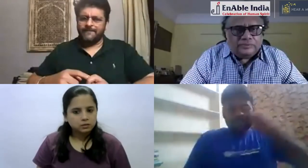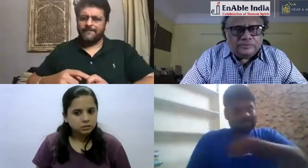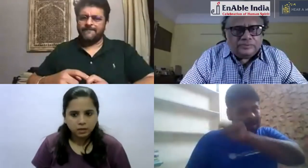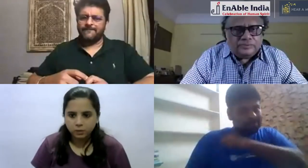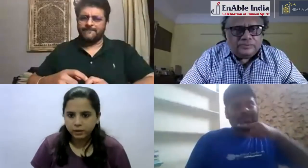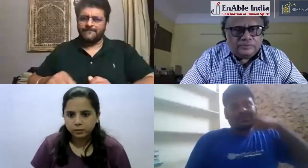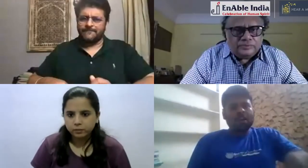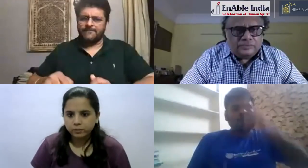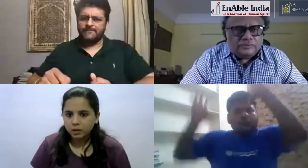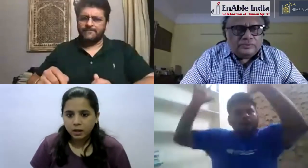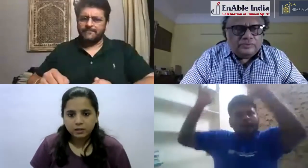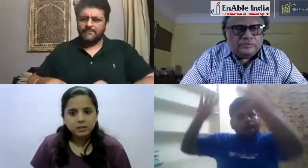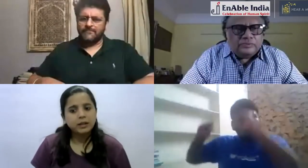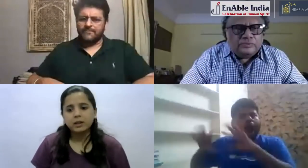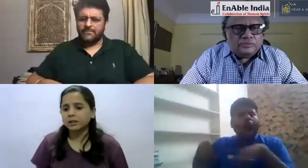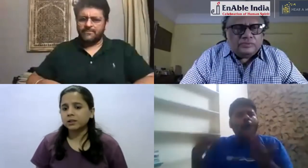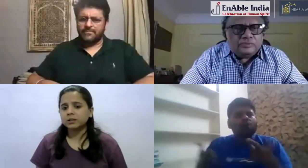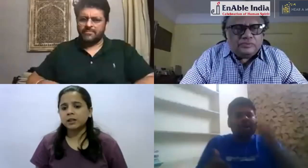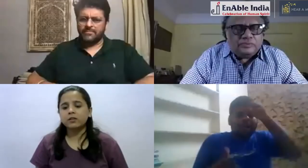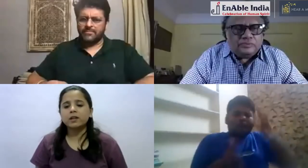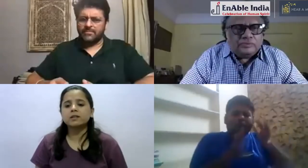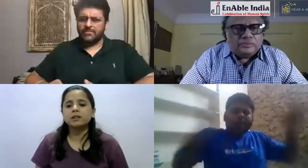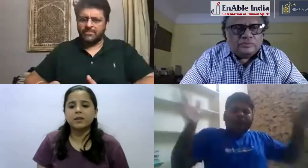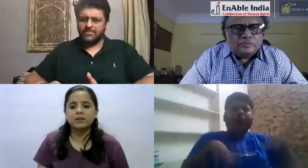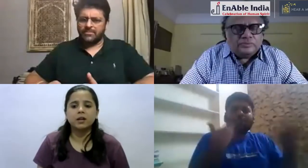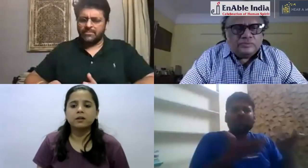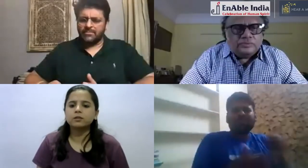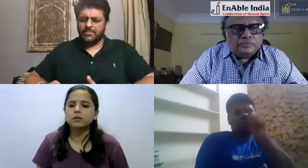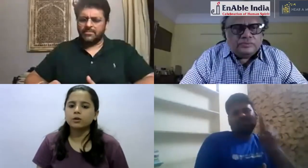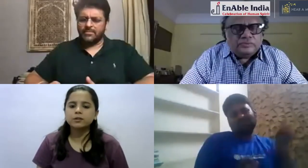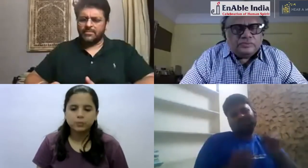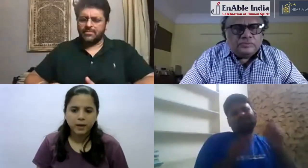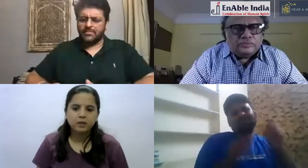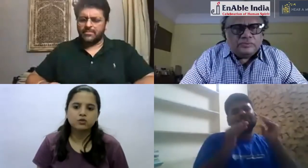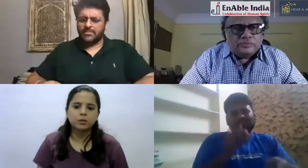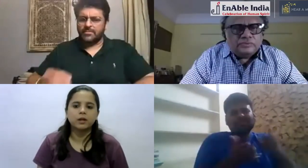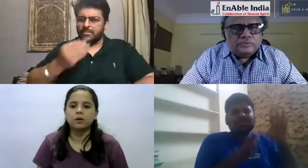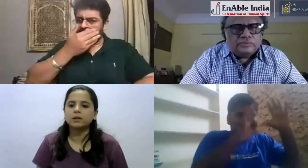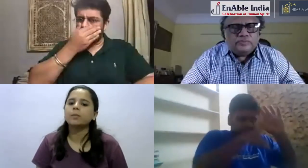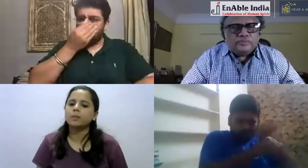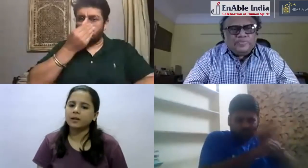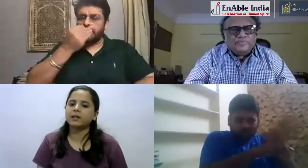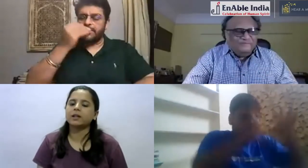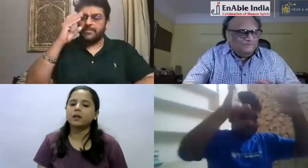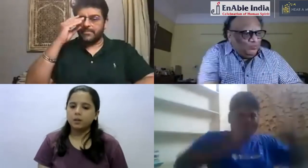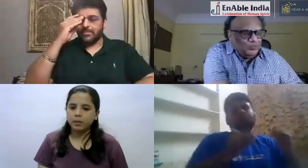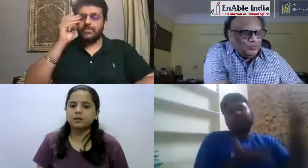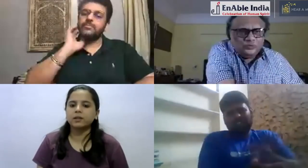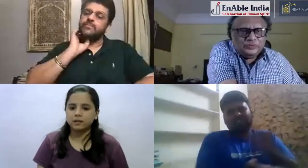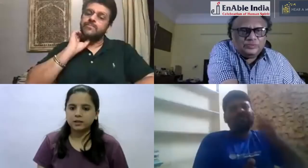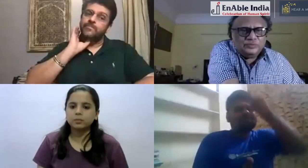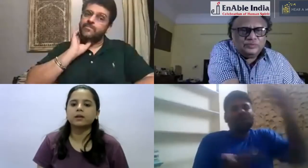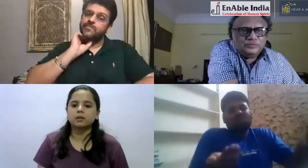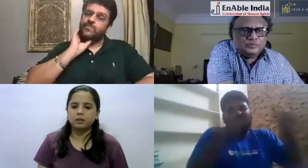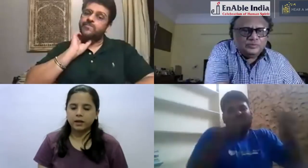not aware. See, in other countries, in the Western countries, in Spain, Germany, and all, there people are getting better